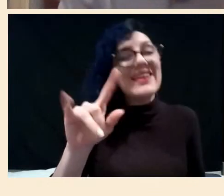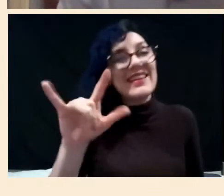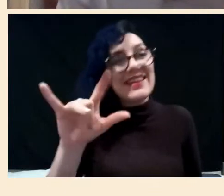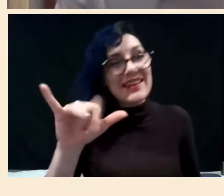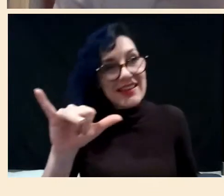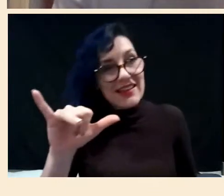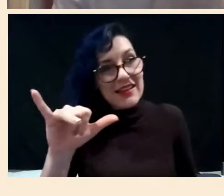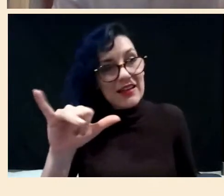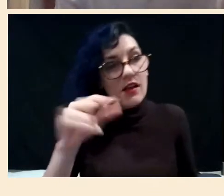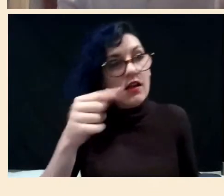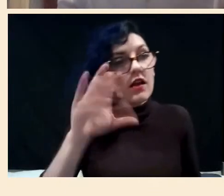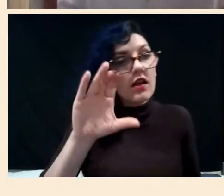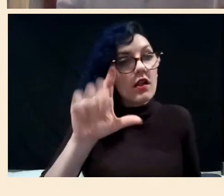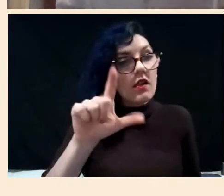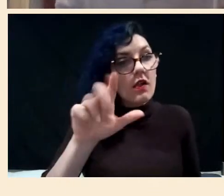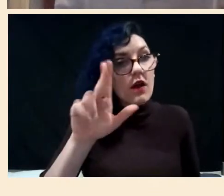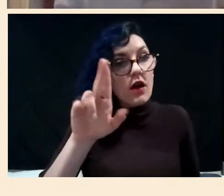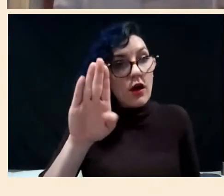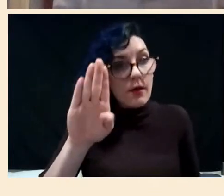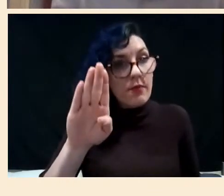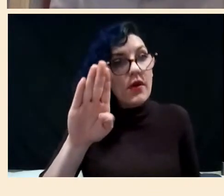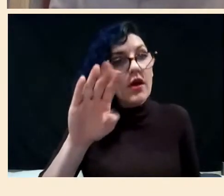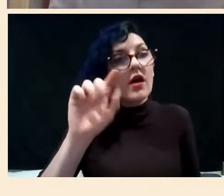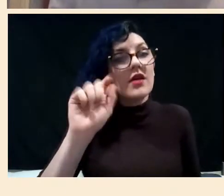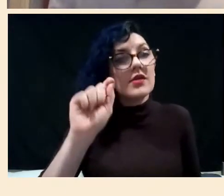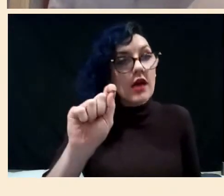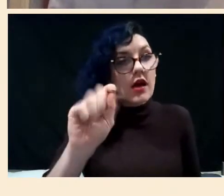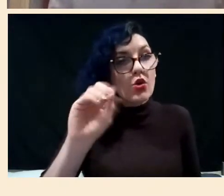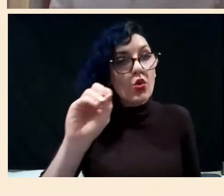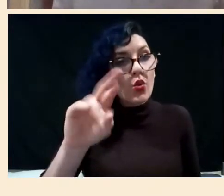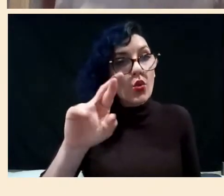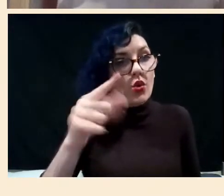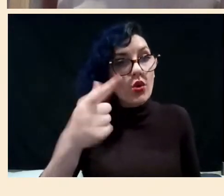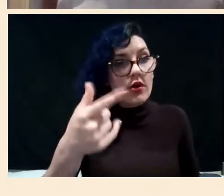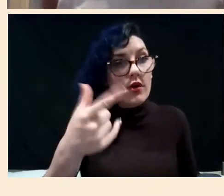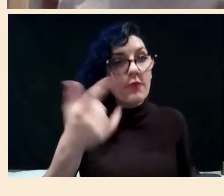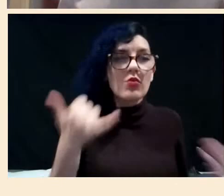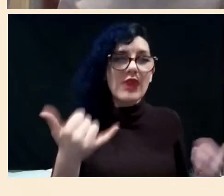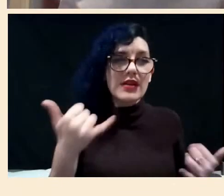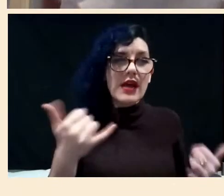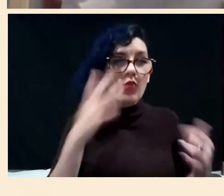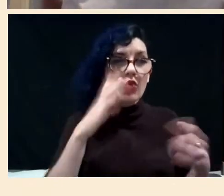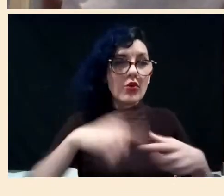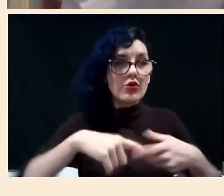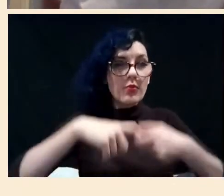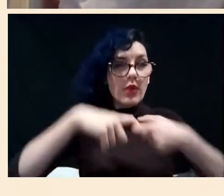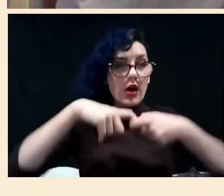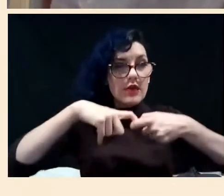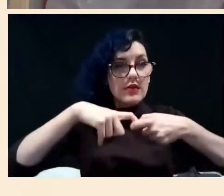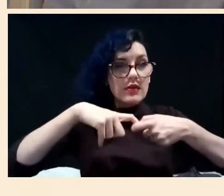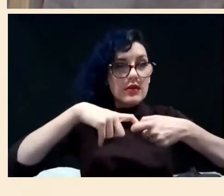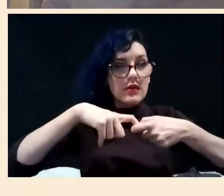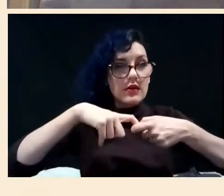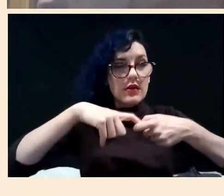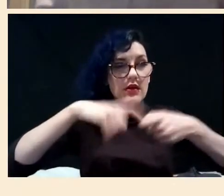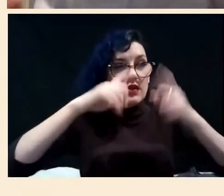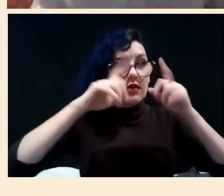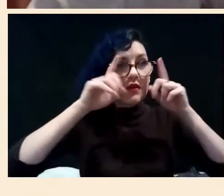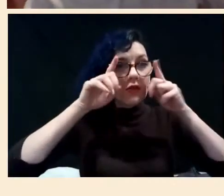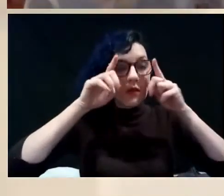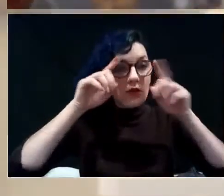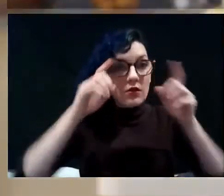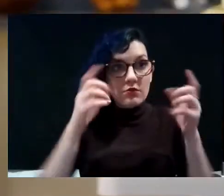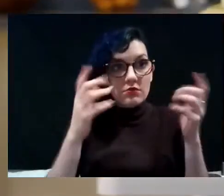to collect the questions and recognize our sponsors. So somehow that is magically going to happen.